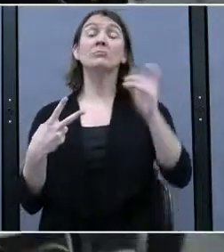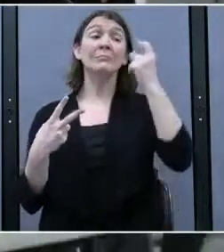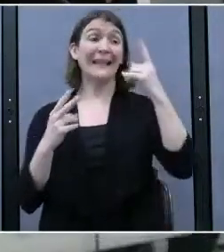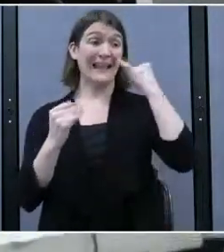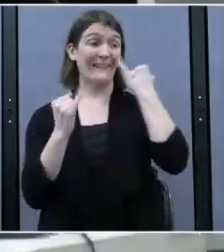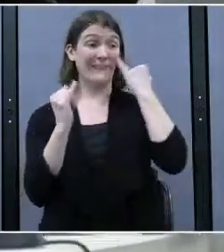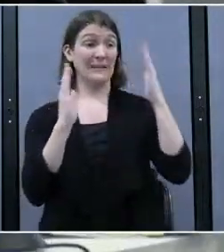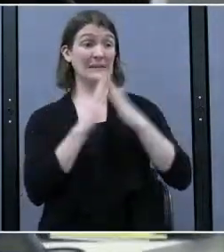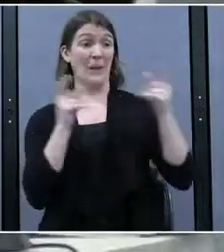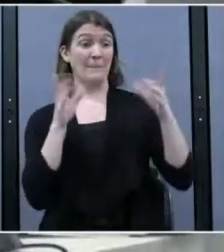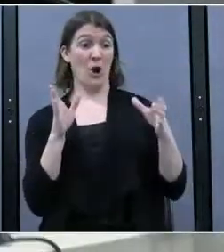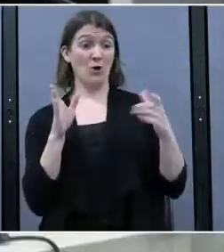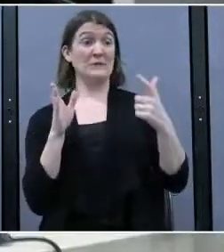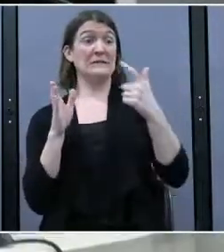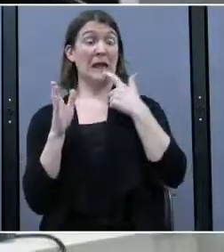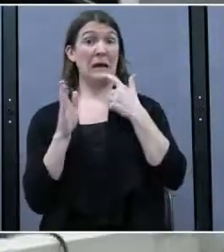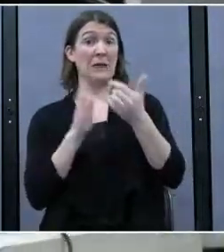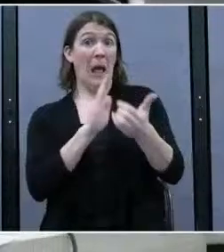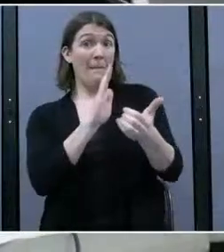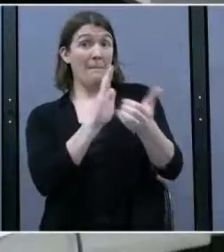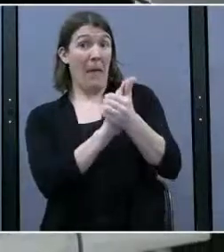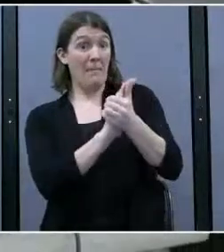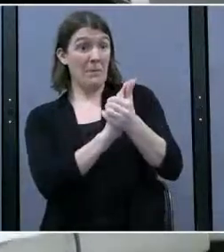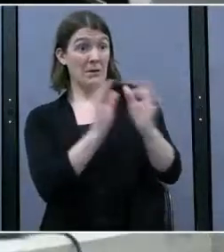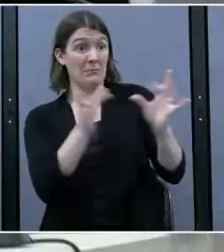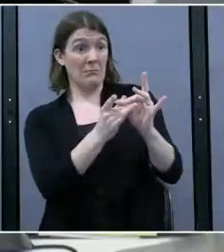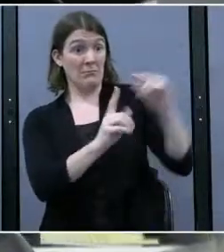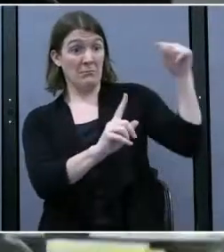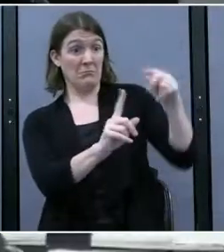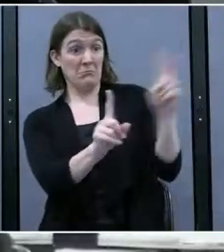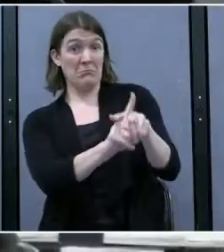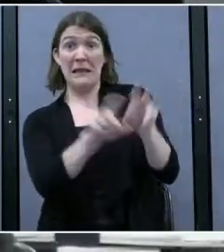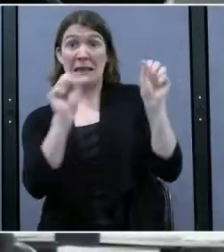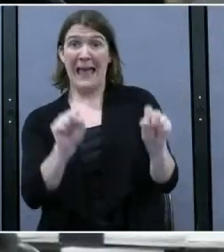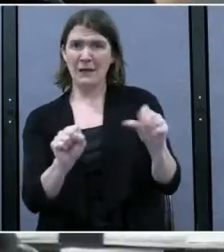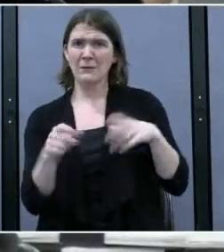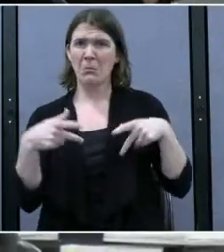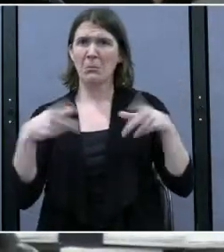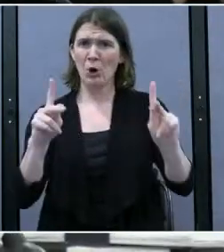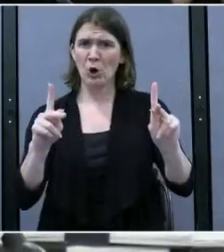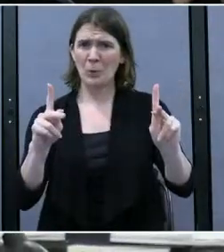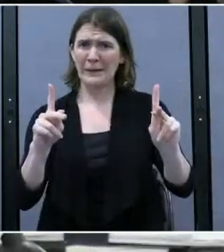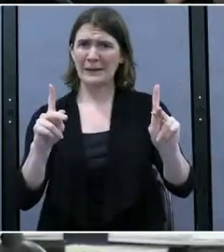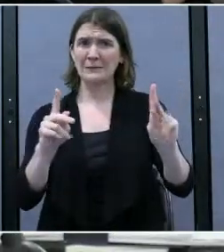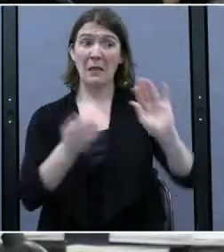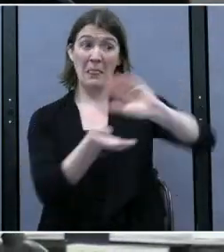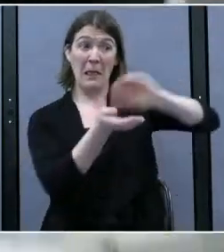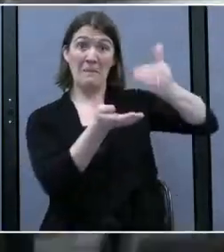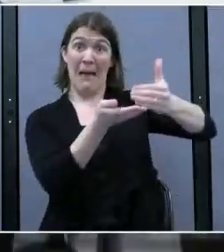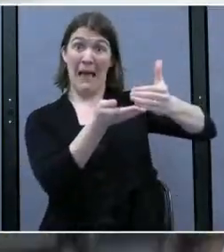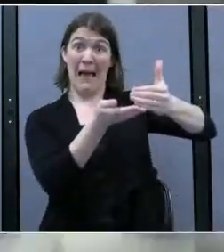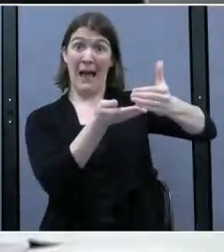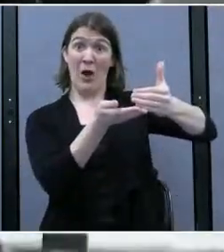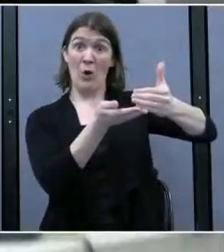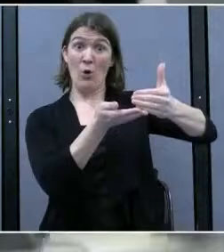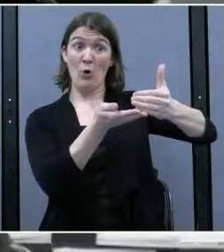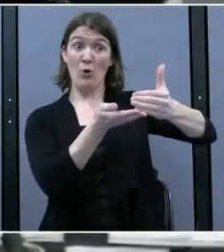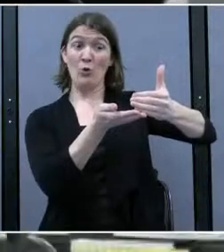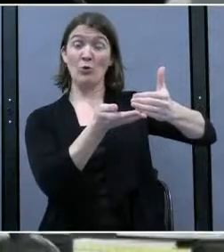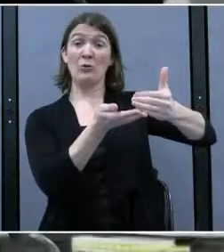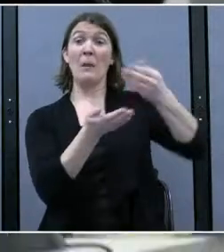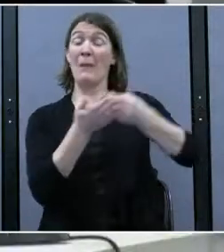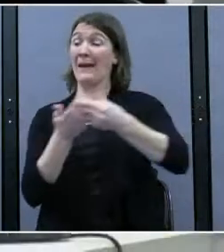town moderator deems an amendment germane to this, the amount of the